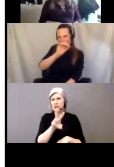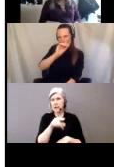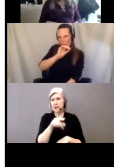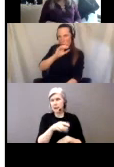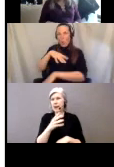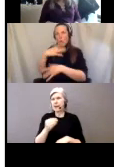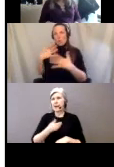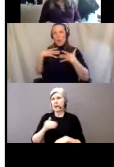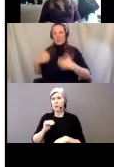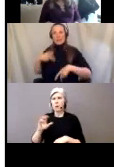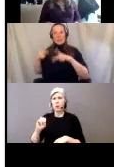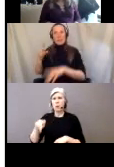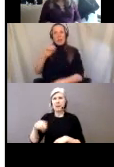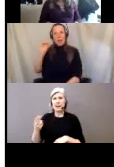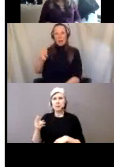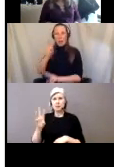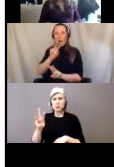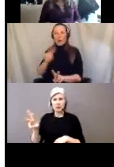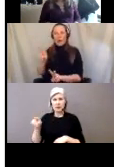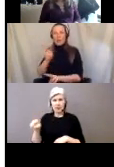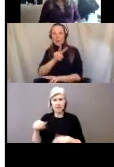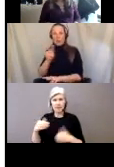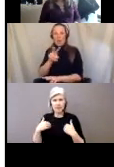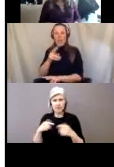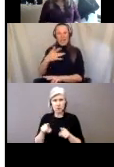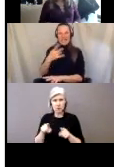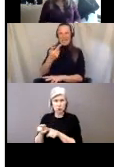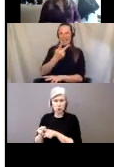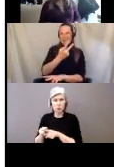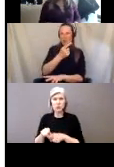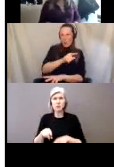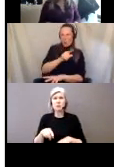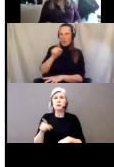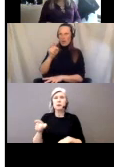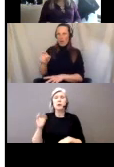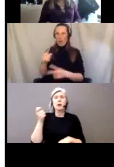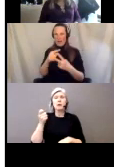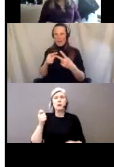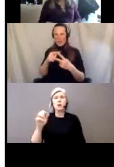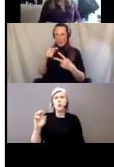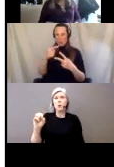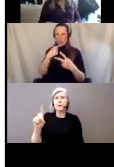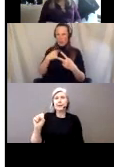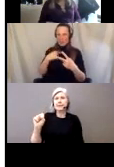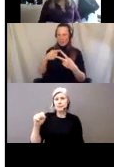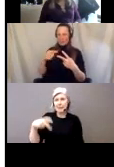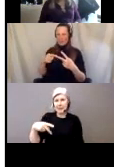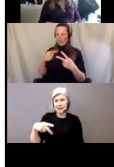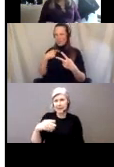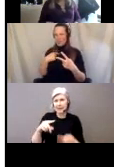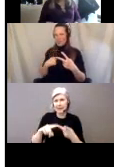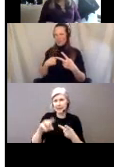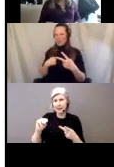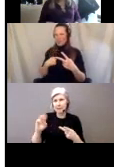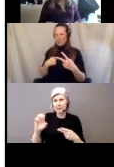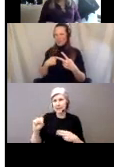So I believe the 2 factors you listed there, ODSP recipient and the second one, alone do not make someone eligible in phase 2, but